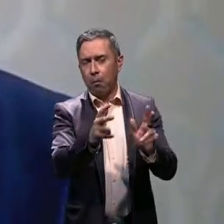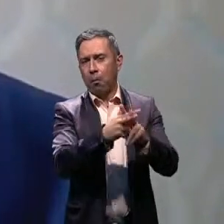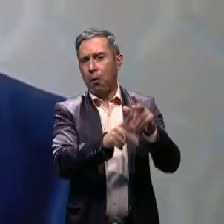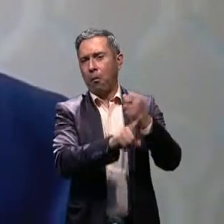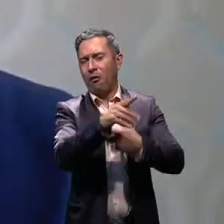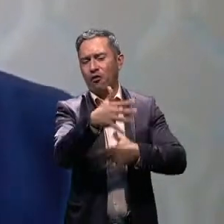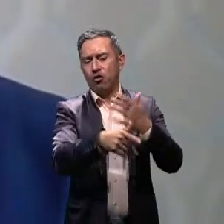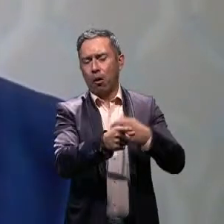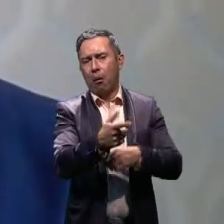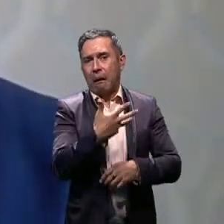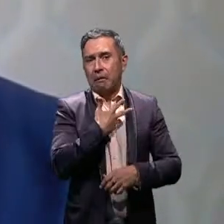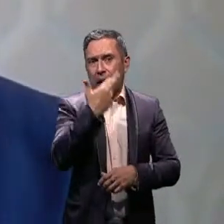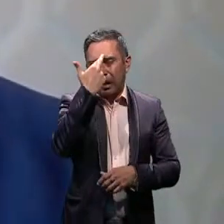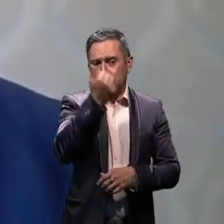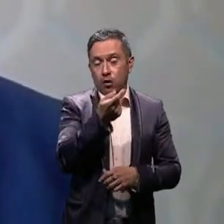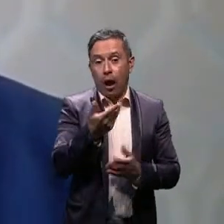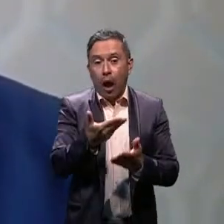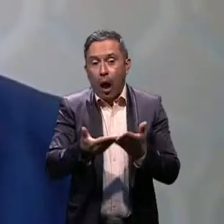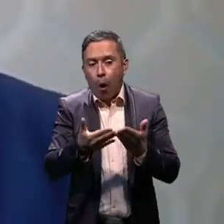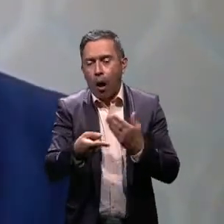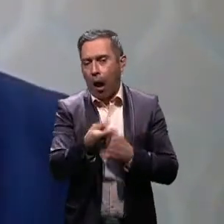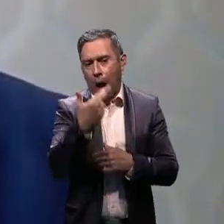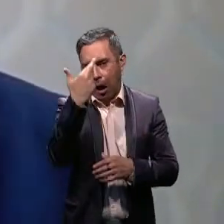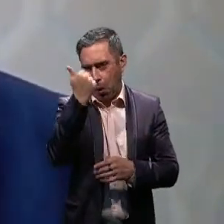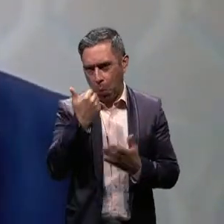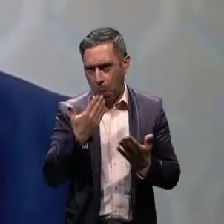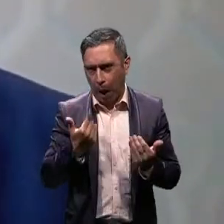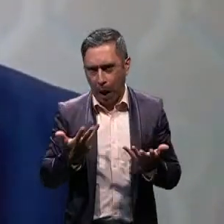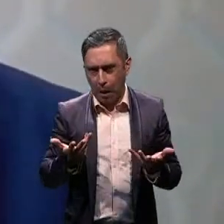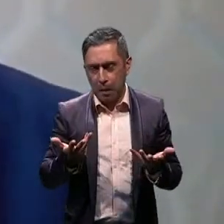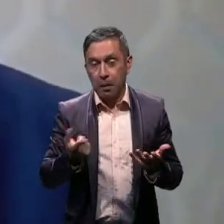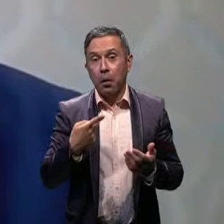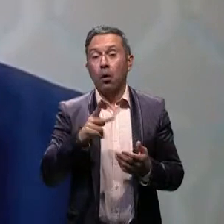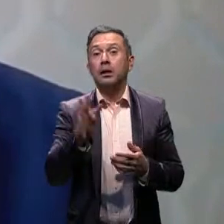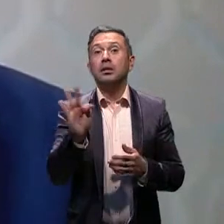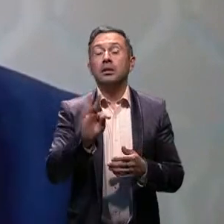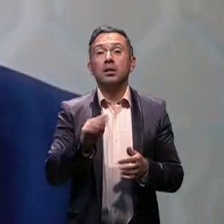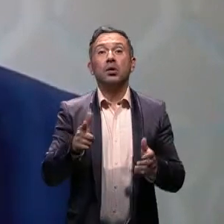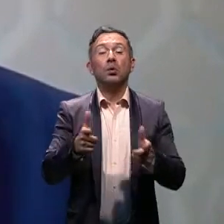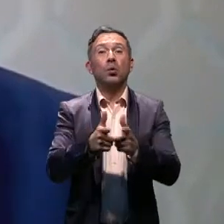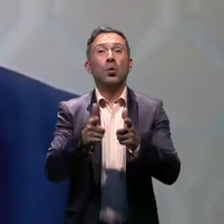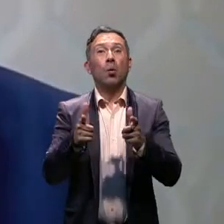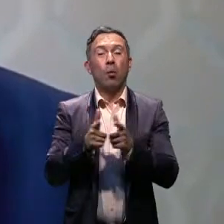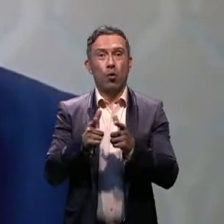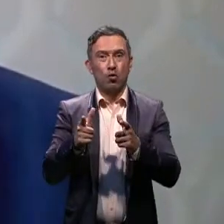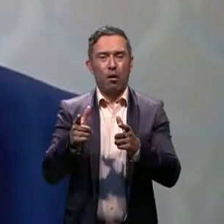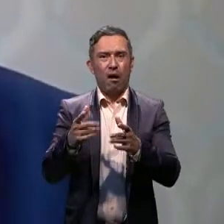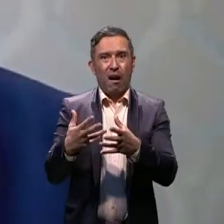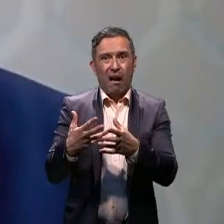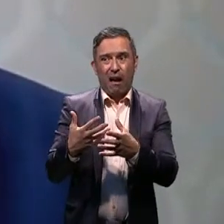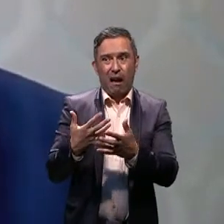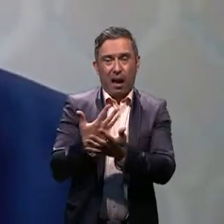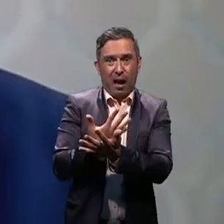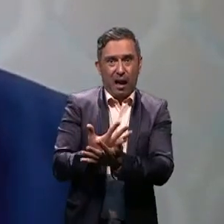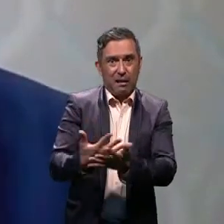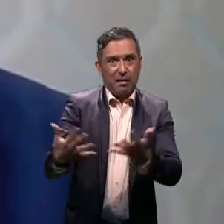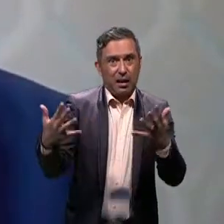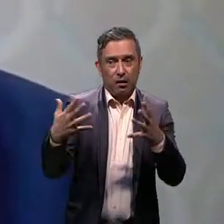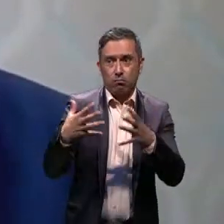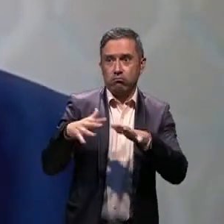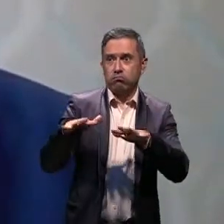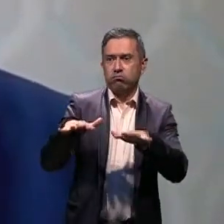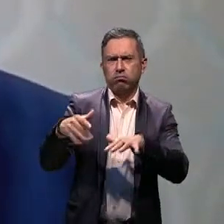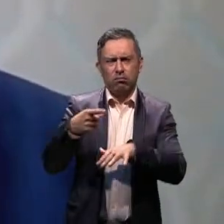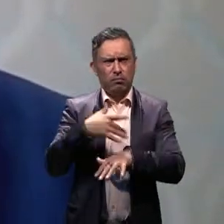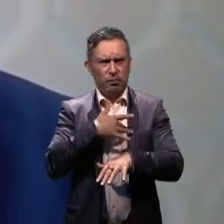justified. But today, I don't think they are. But if there are social groups that are large and strong enough and